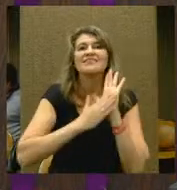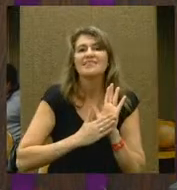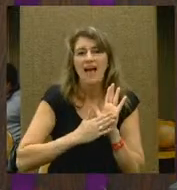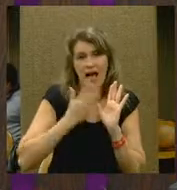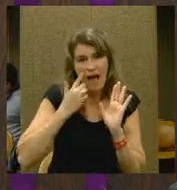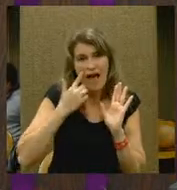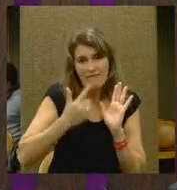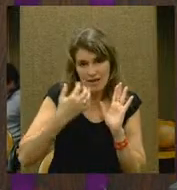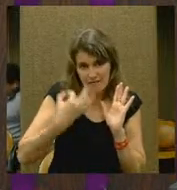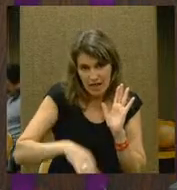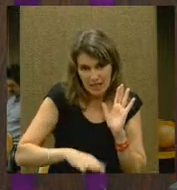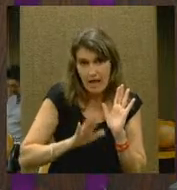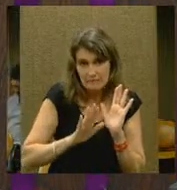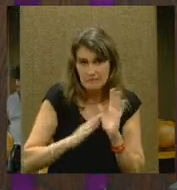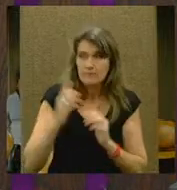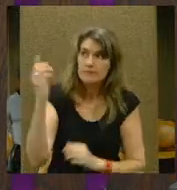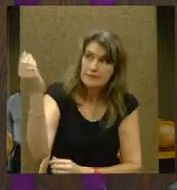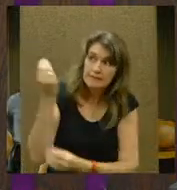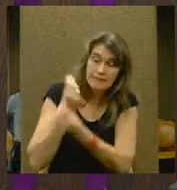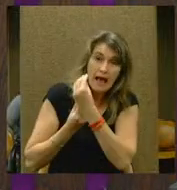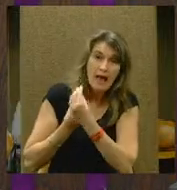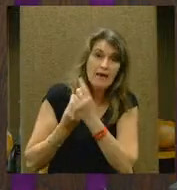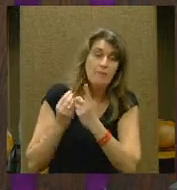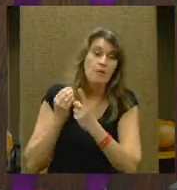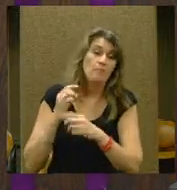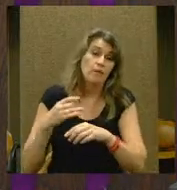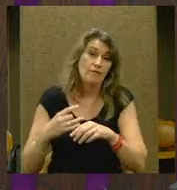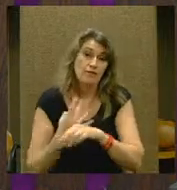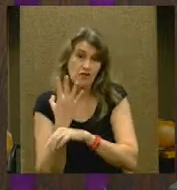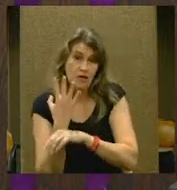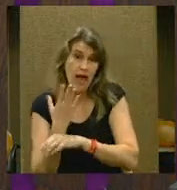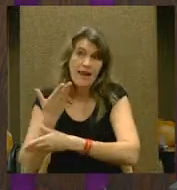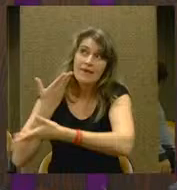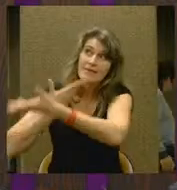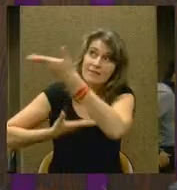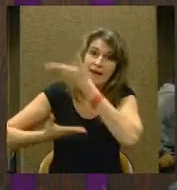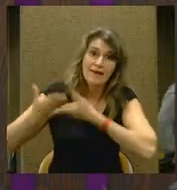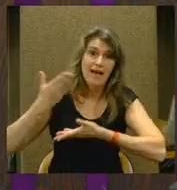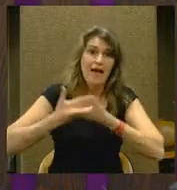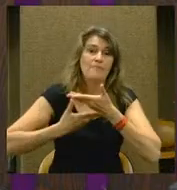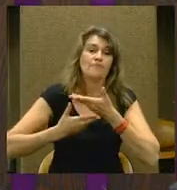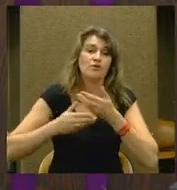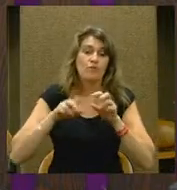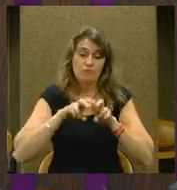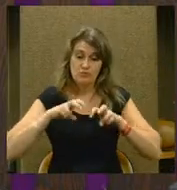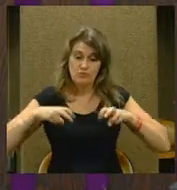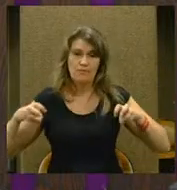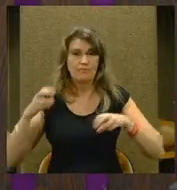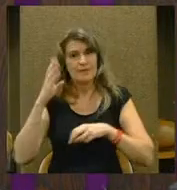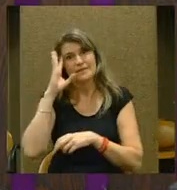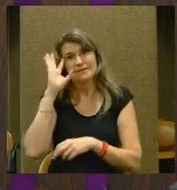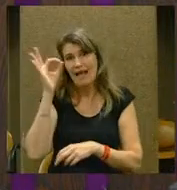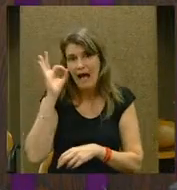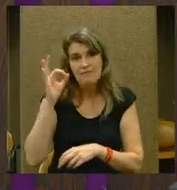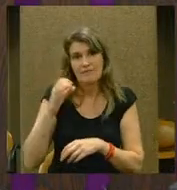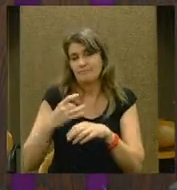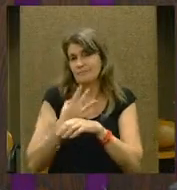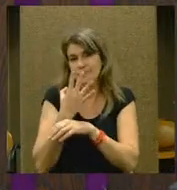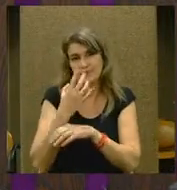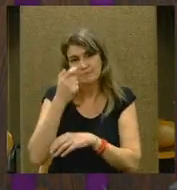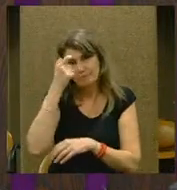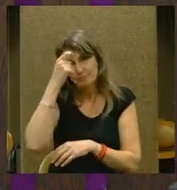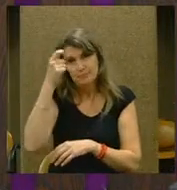discussion based on this evidence. So it's a privilege to have this event with this panel of experts